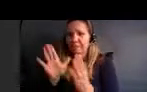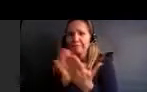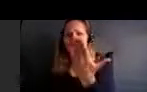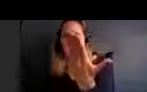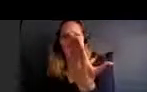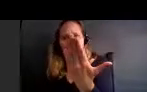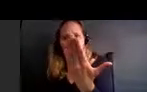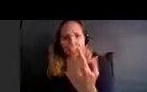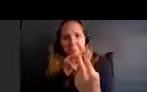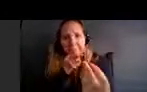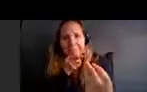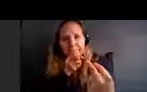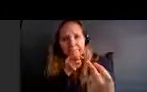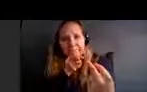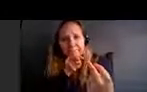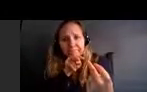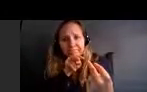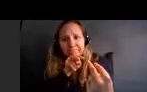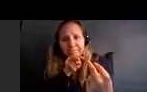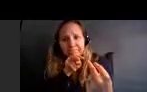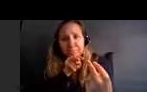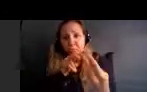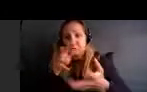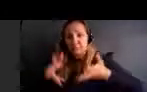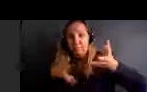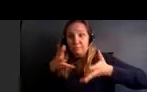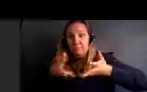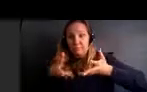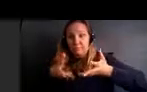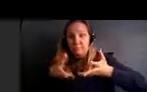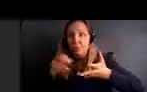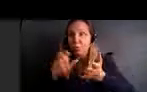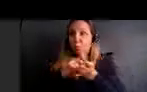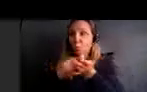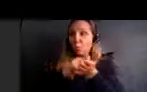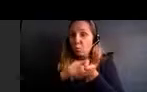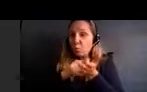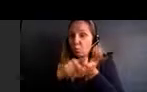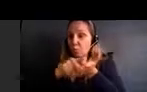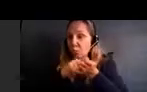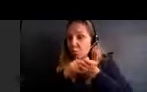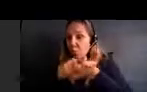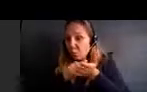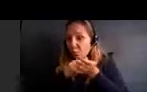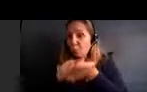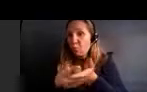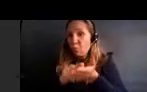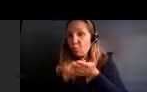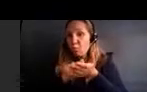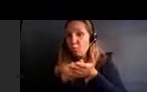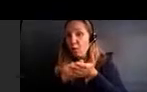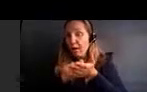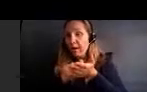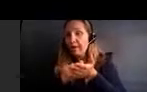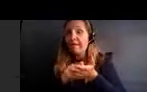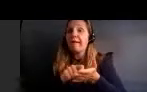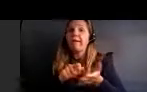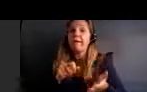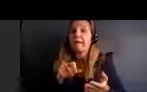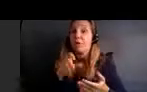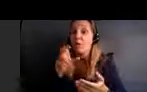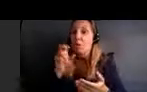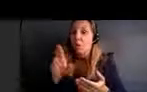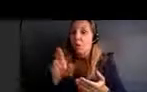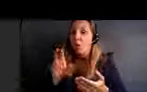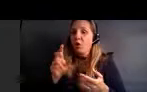make eye contact with them. Use gestures. You can write messages down even, right? And you can also take them to situations where you're